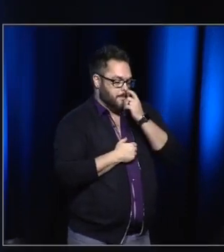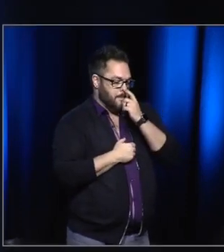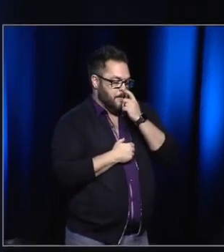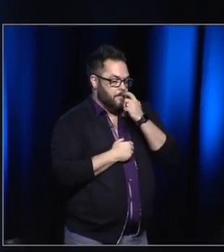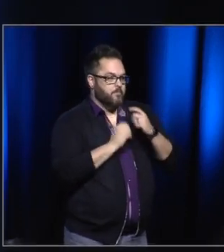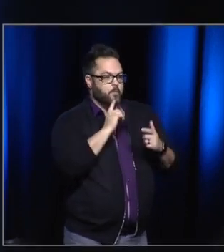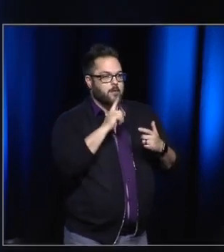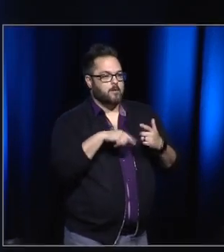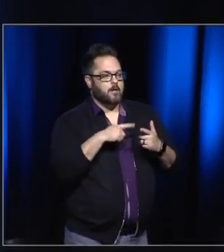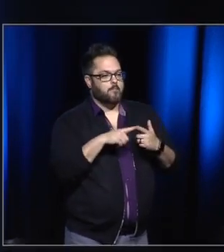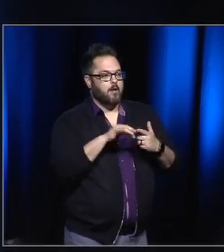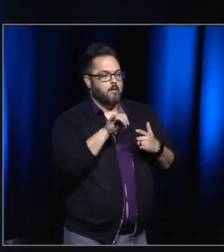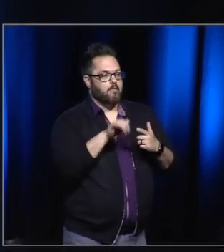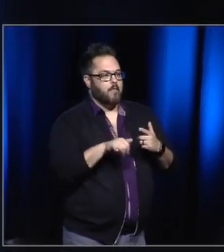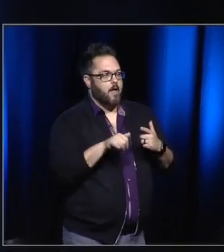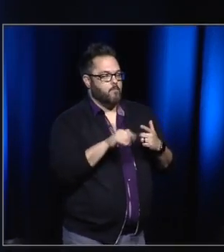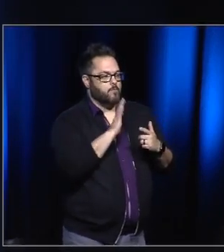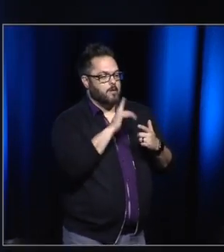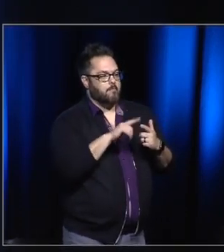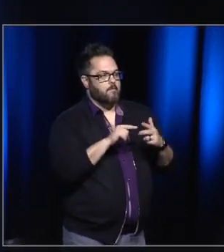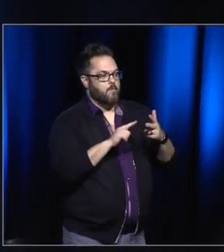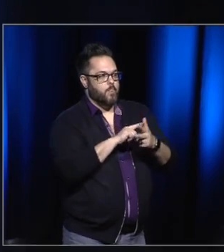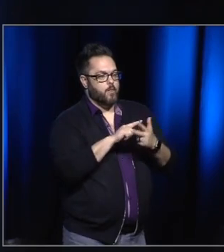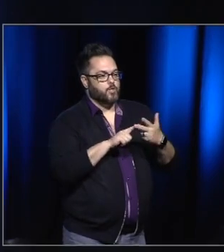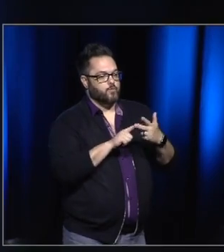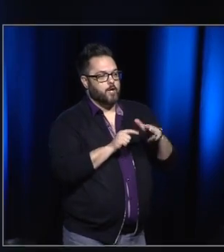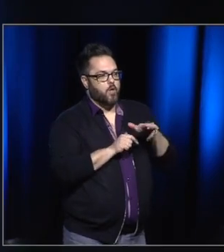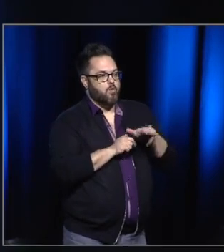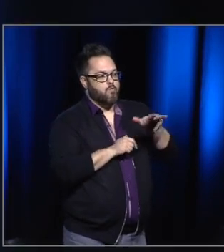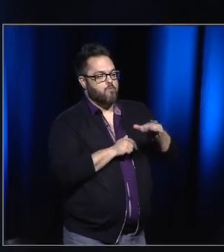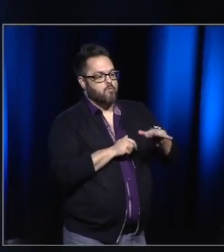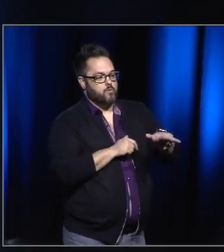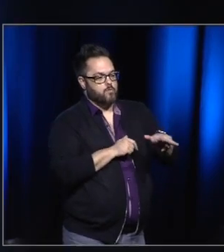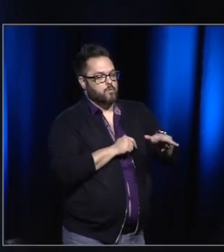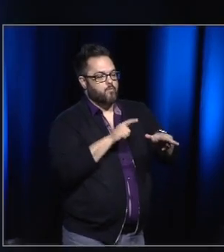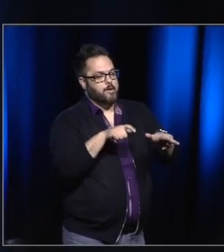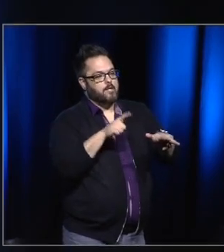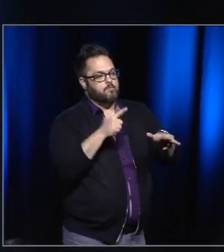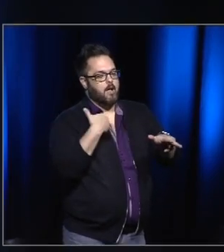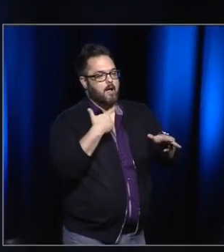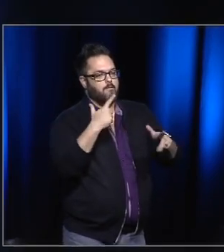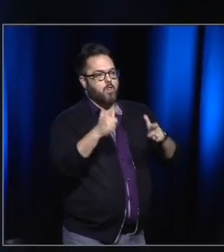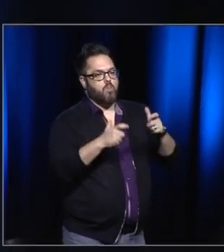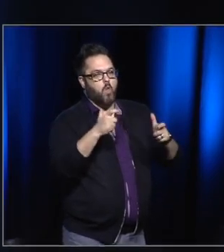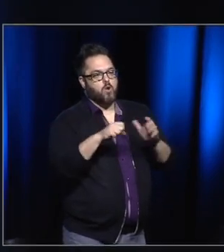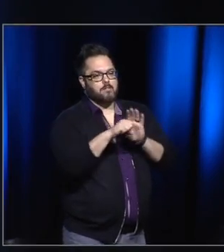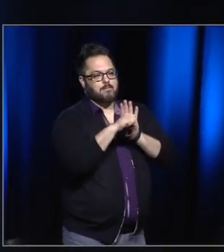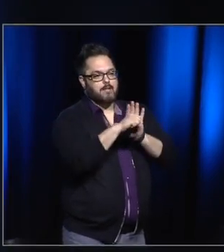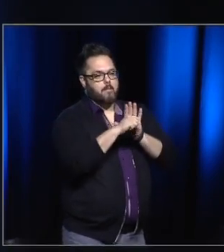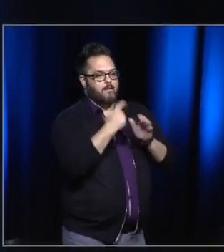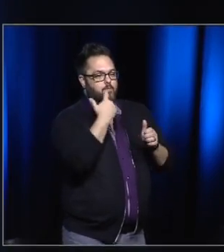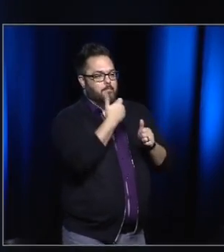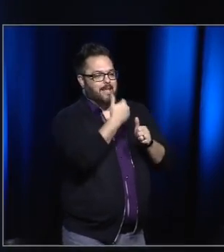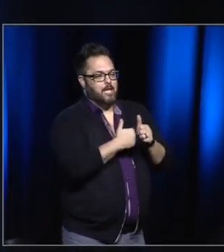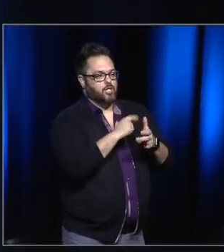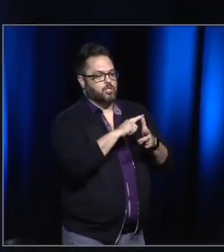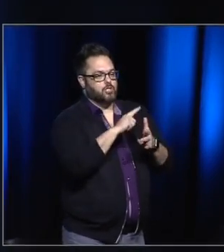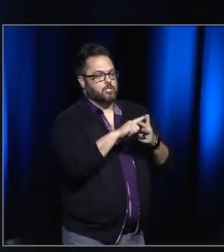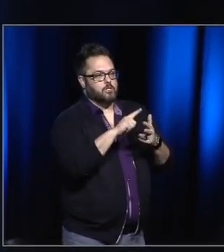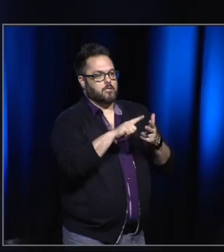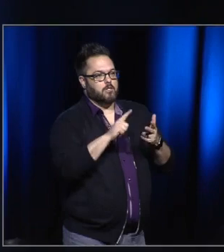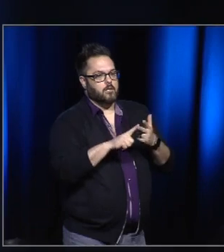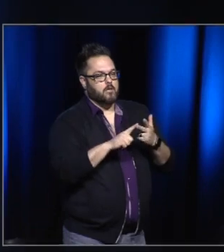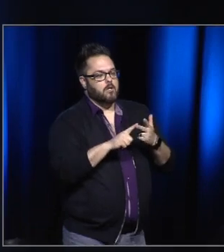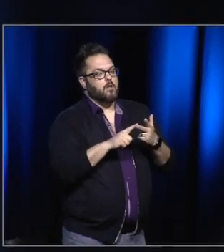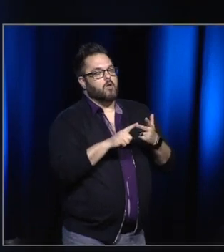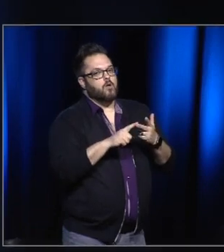reproductive skew within these trios, you'd really need to have a large sample of each one. You'd need to have one alliance you're